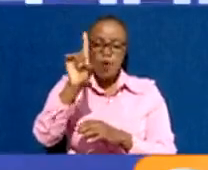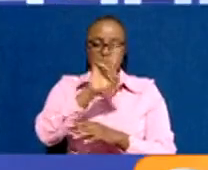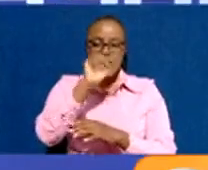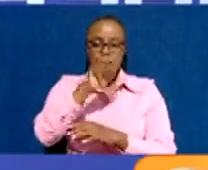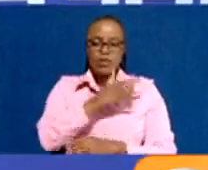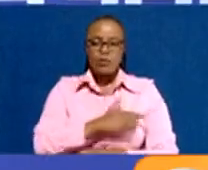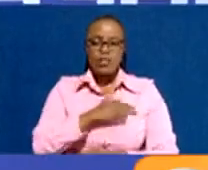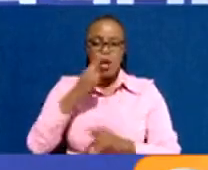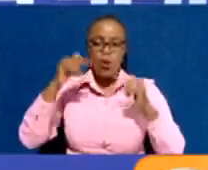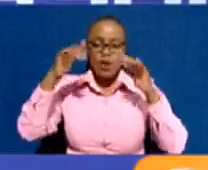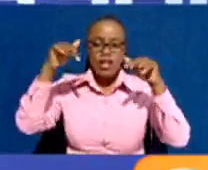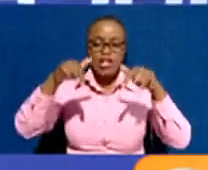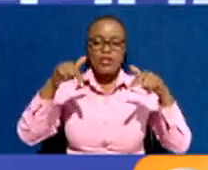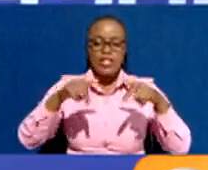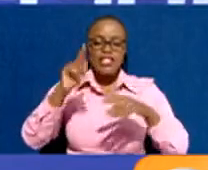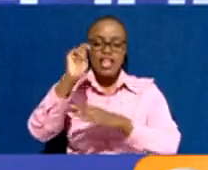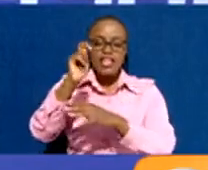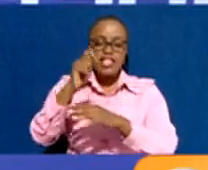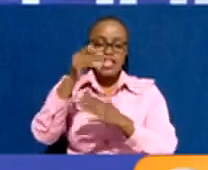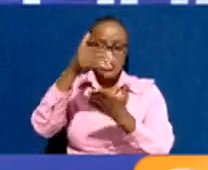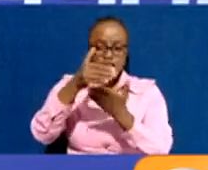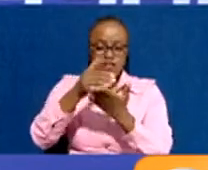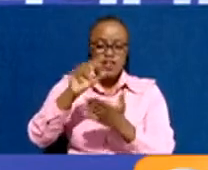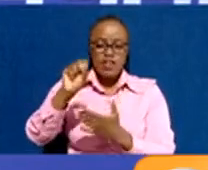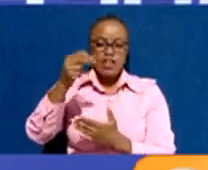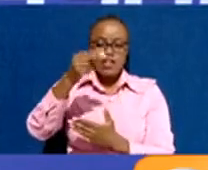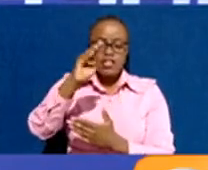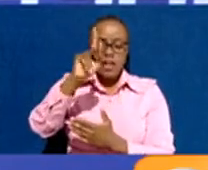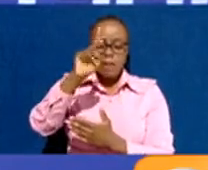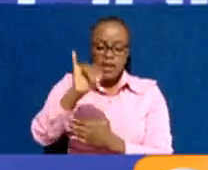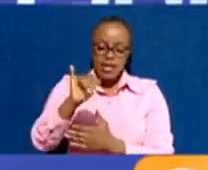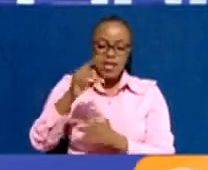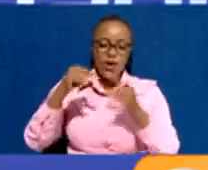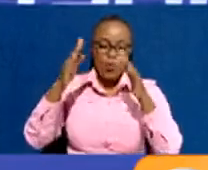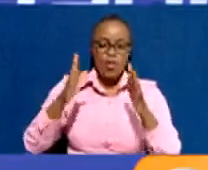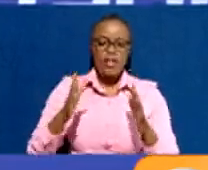Winners today is a testimony to the fact that shabiki.com is a hub of winners.